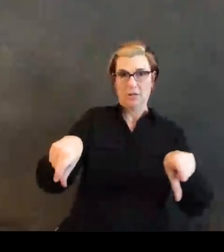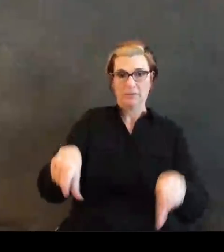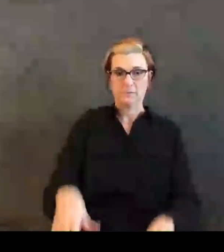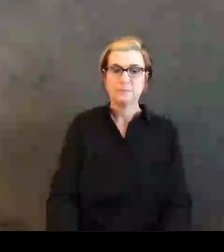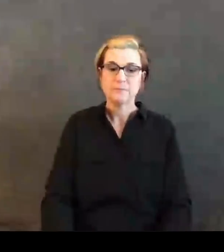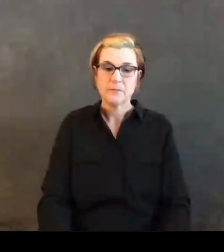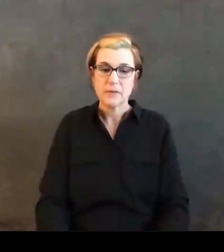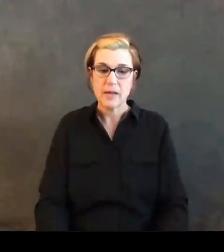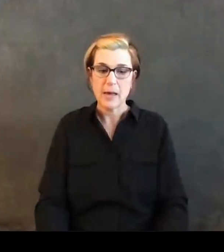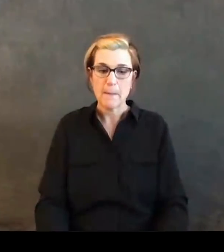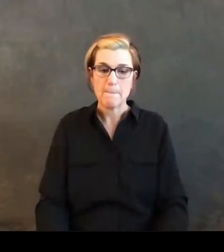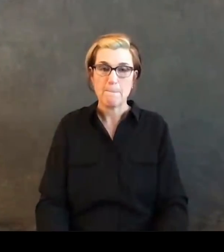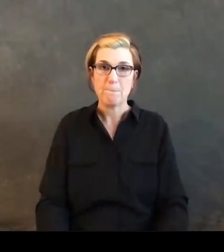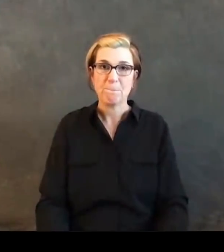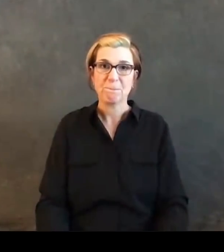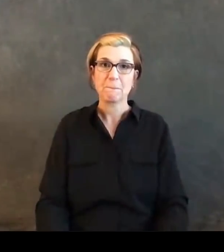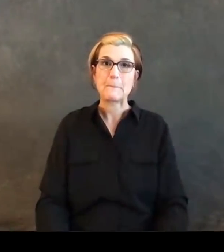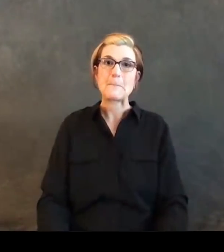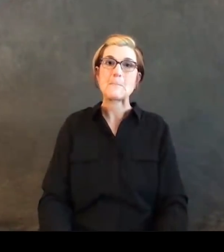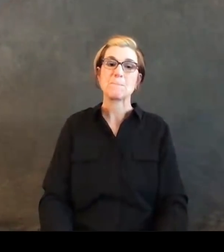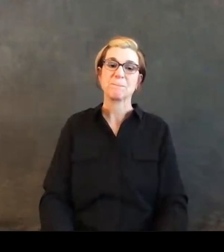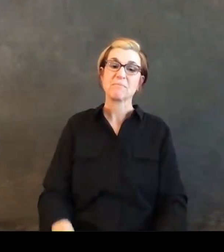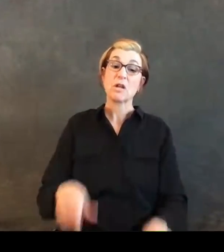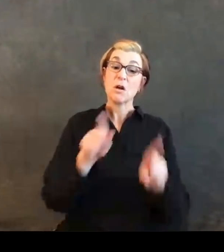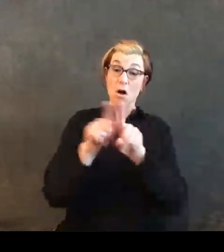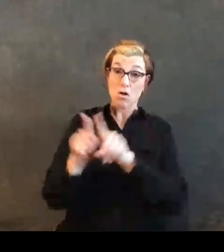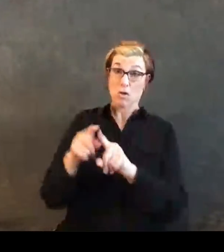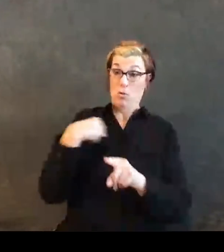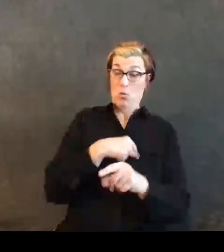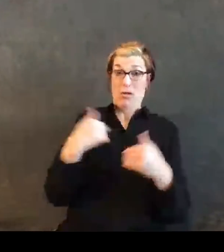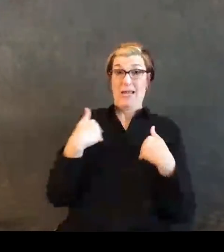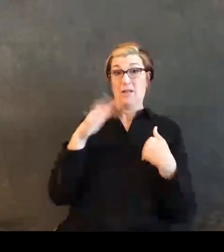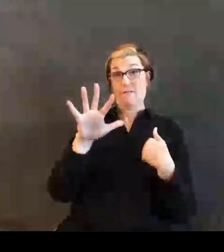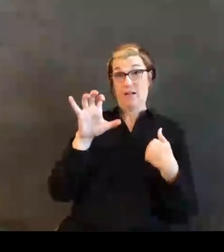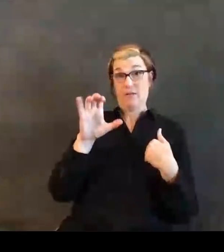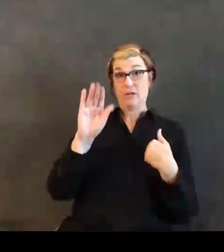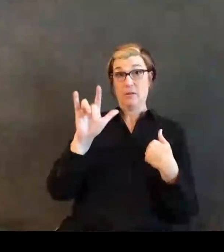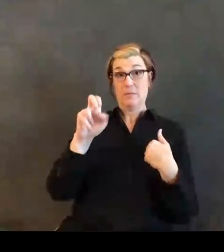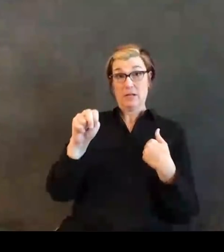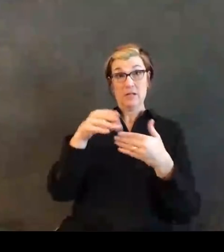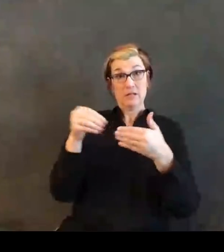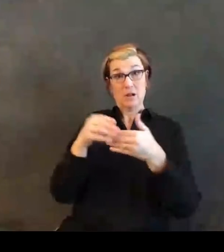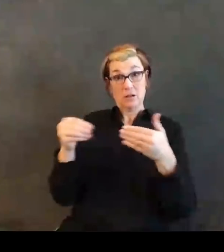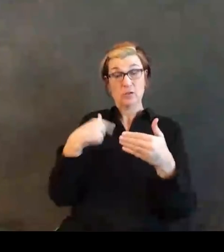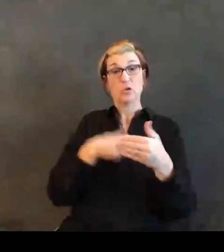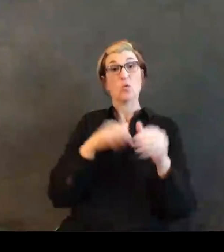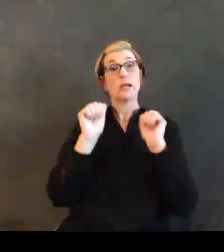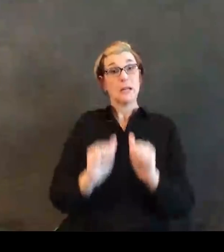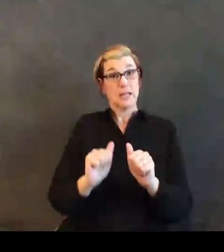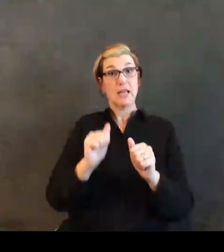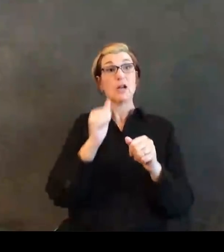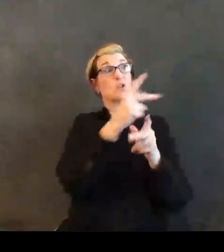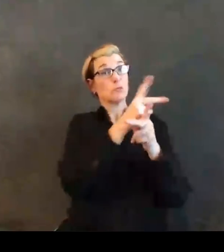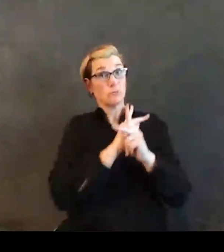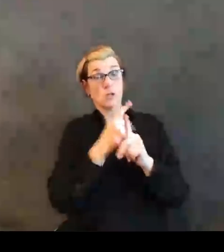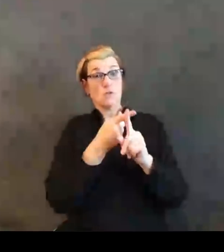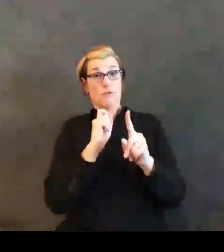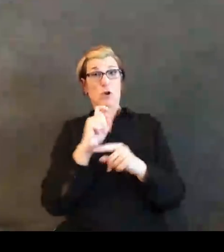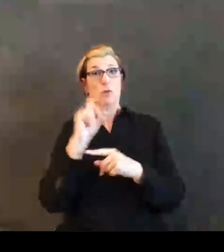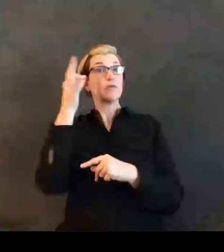Treasury will have additional authorities. We have $500 billion that we can use to work with the Federal Reserve for emergency